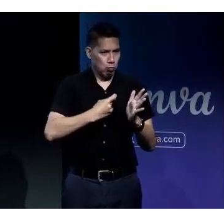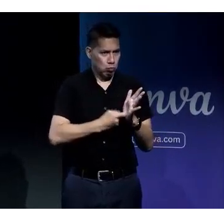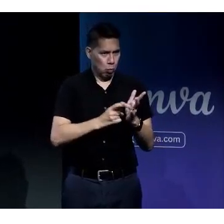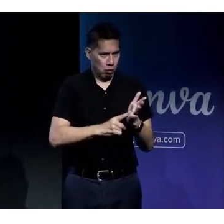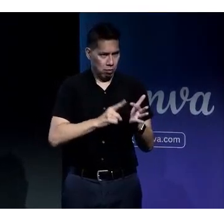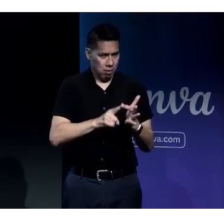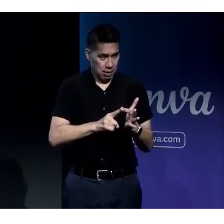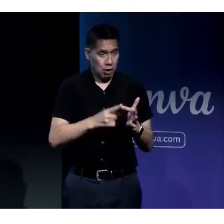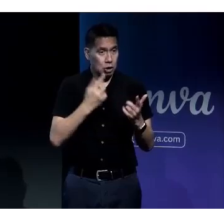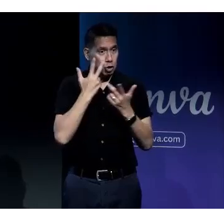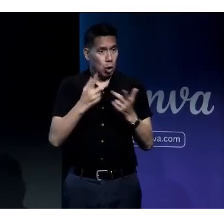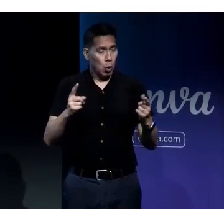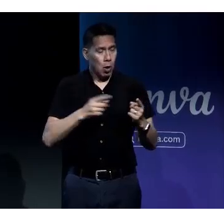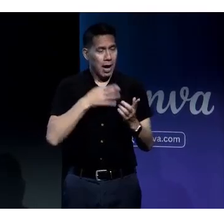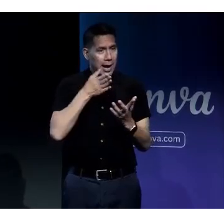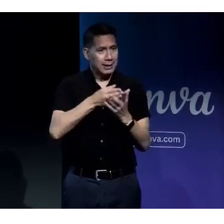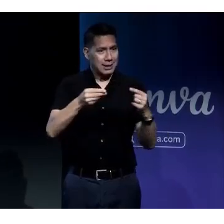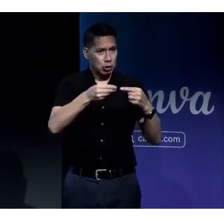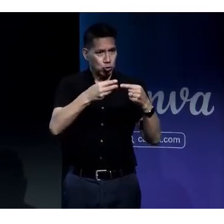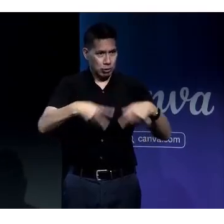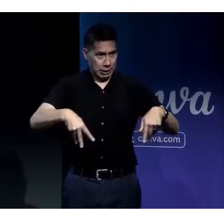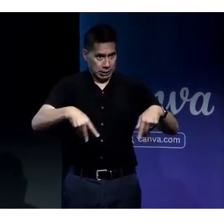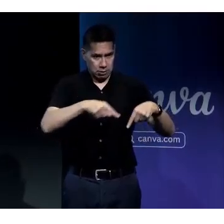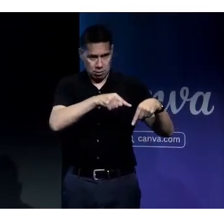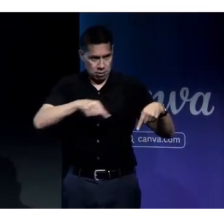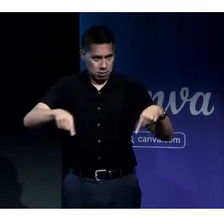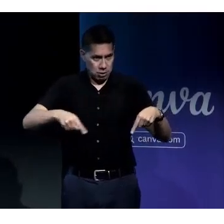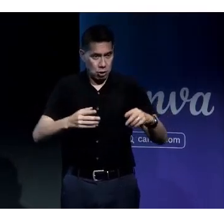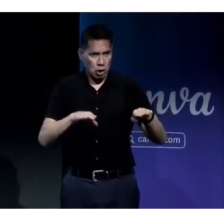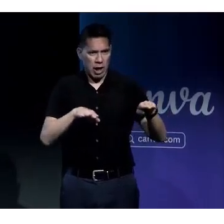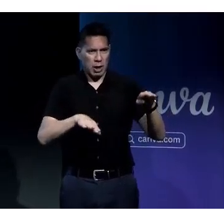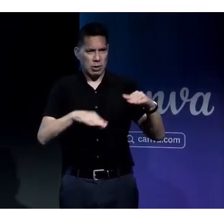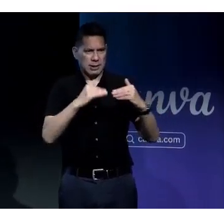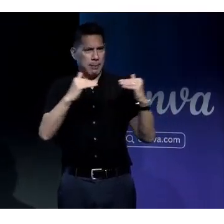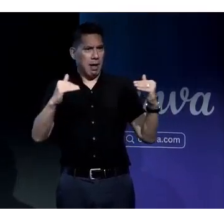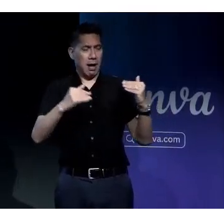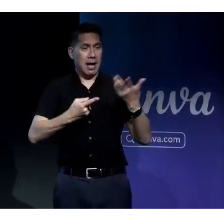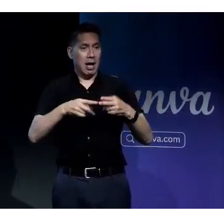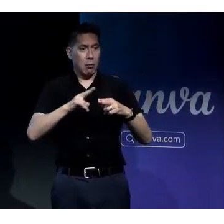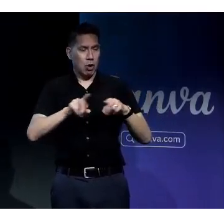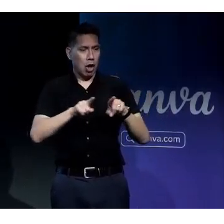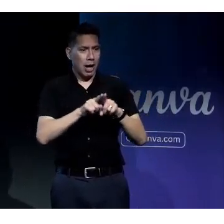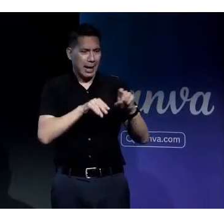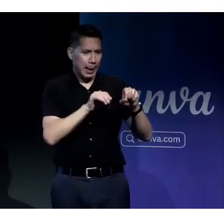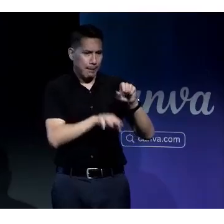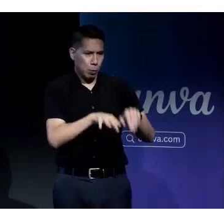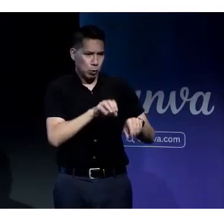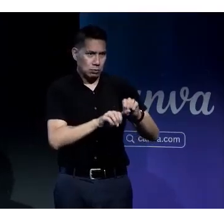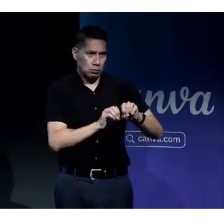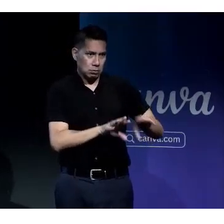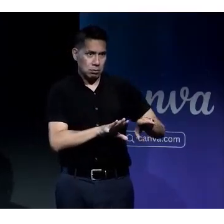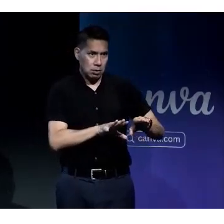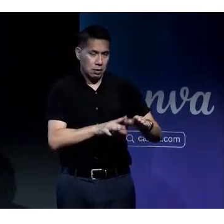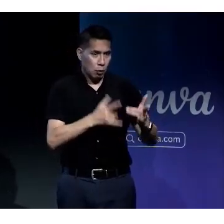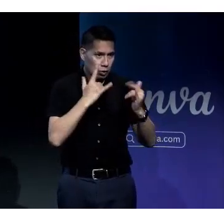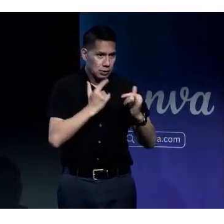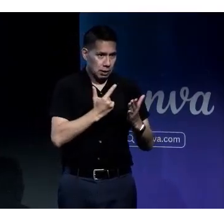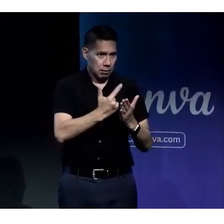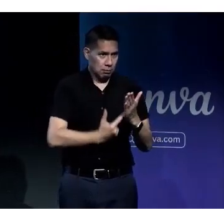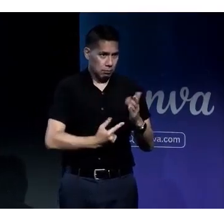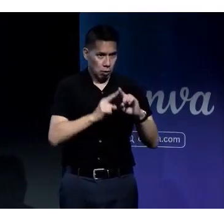the accessibility tree here is equivalent to what would be shown if we'd used an input type equals checkbox. They're exactly the